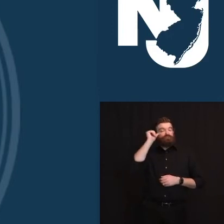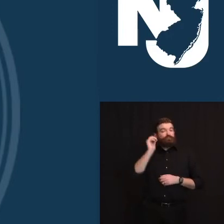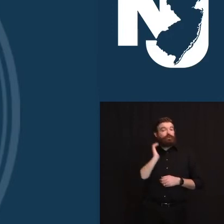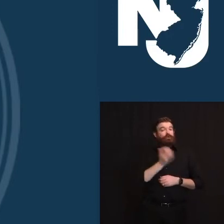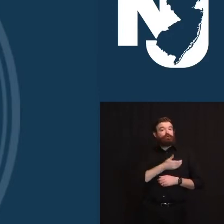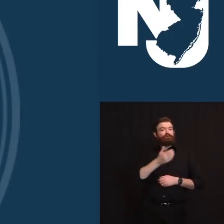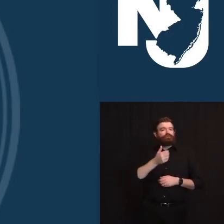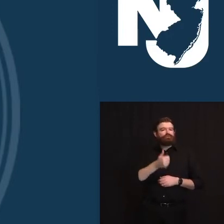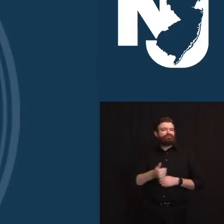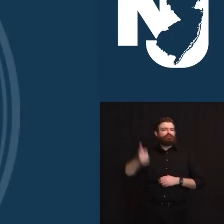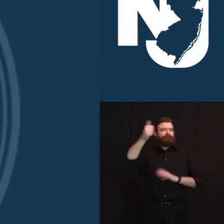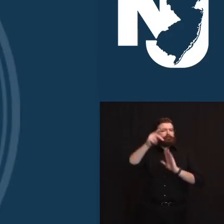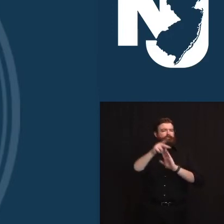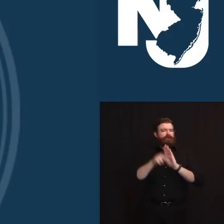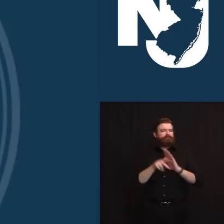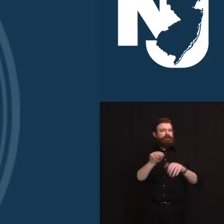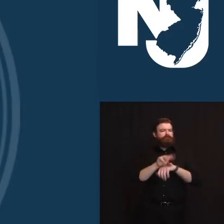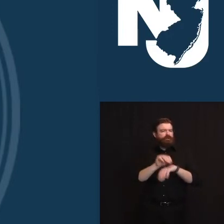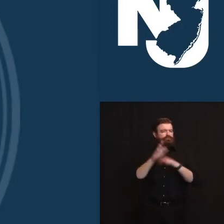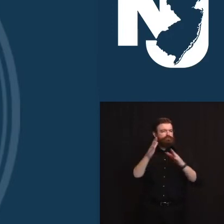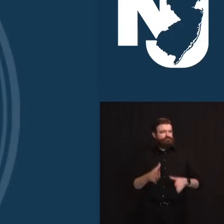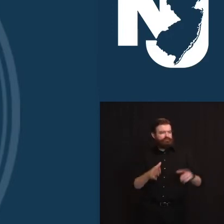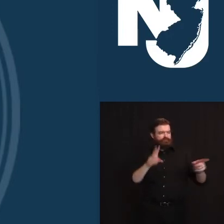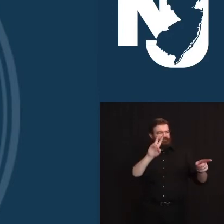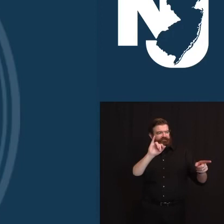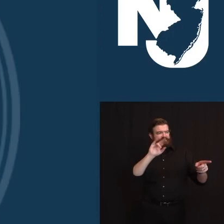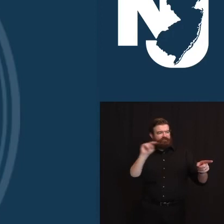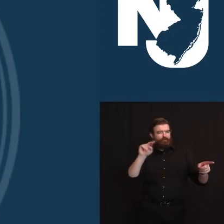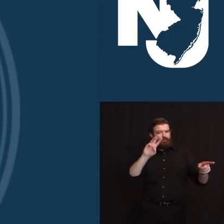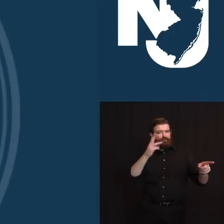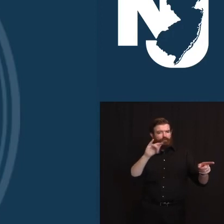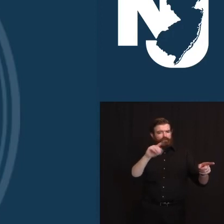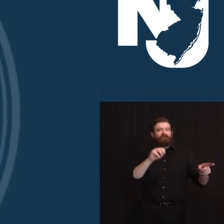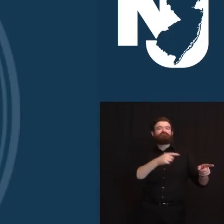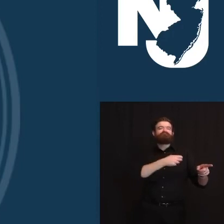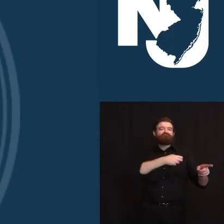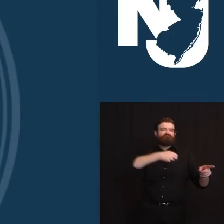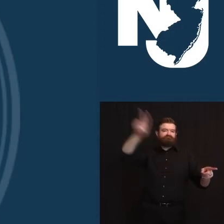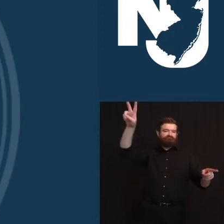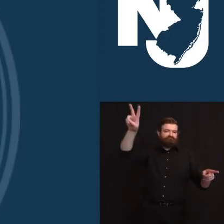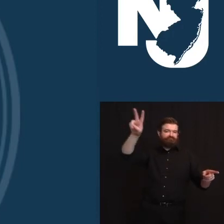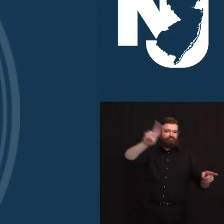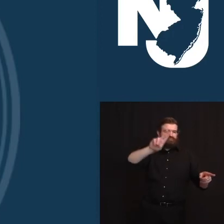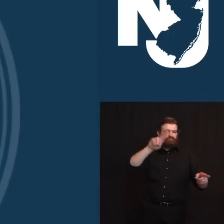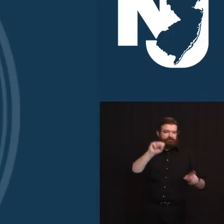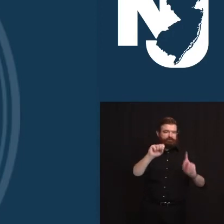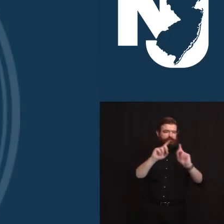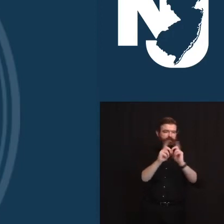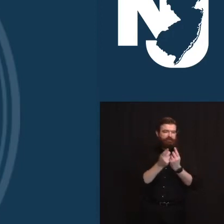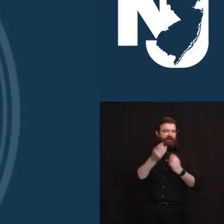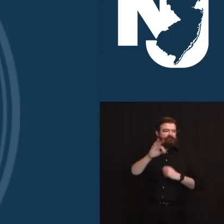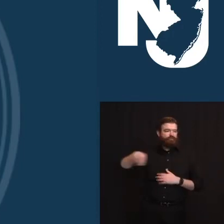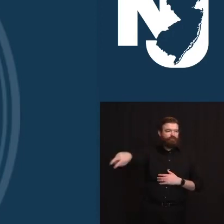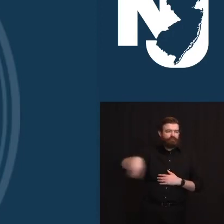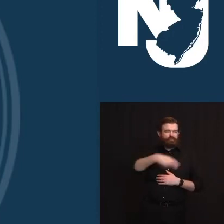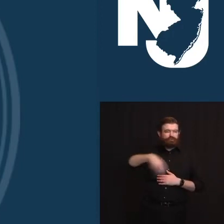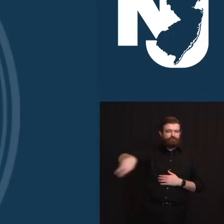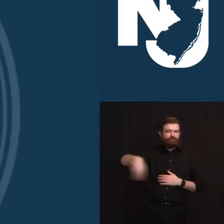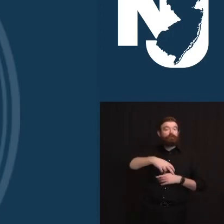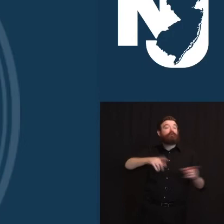is, was named as senior advisor for implementation at the U.S. Department of Transportation. He's actually returning to the department he